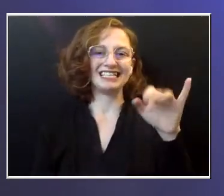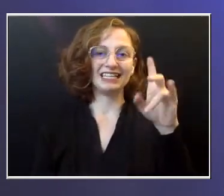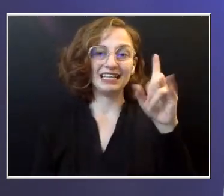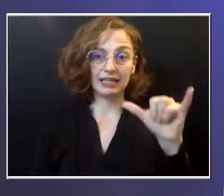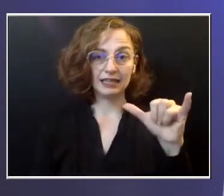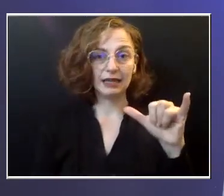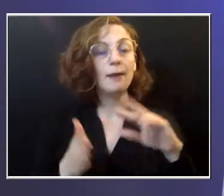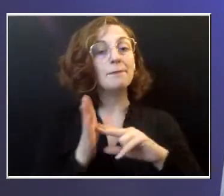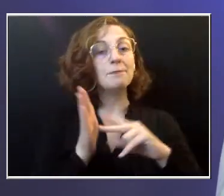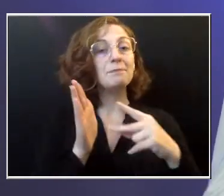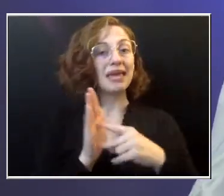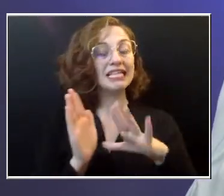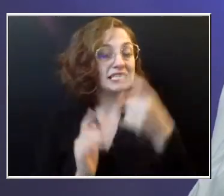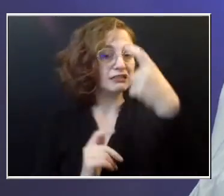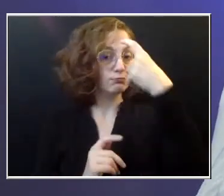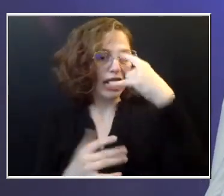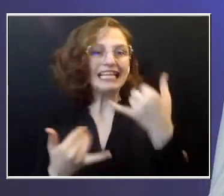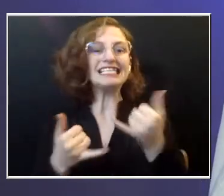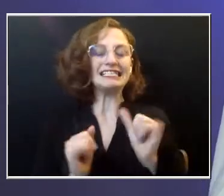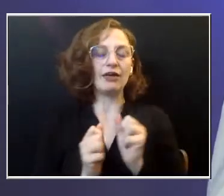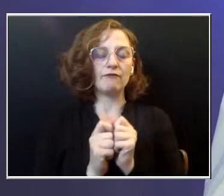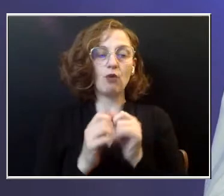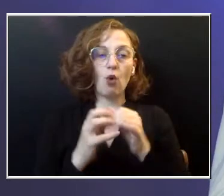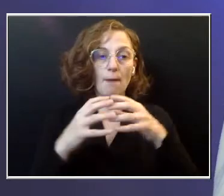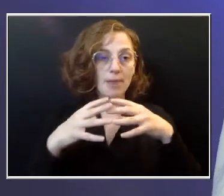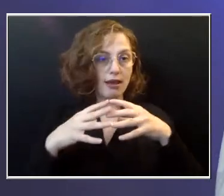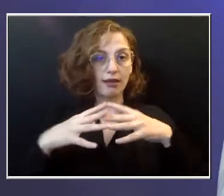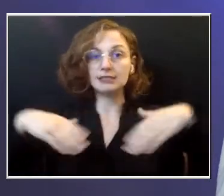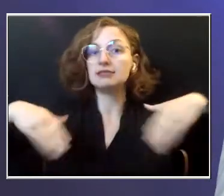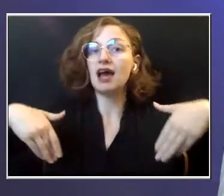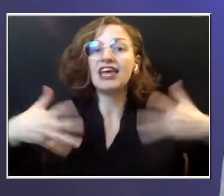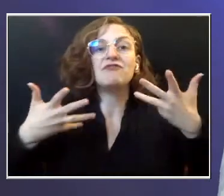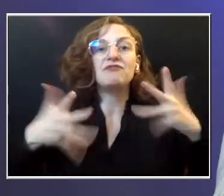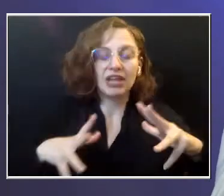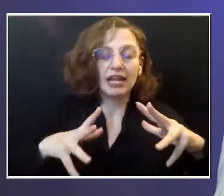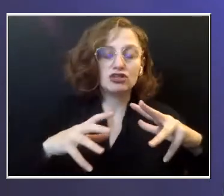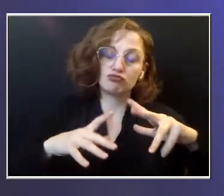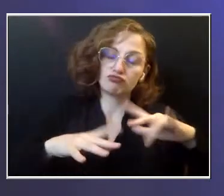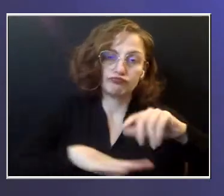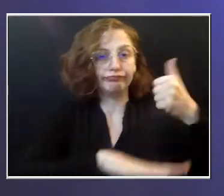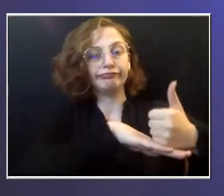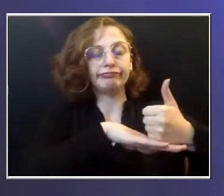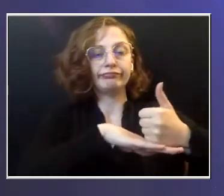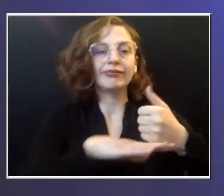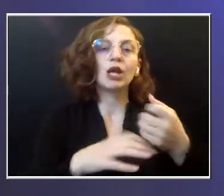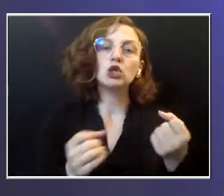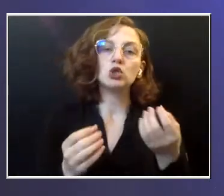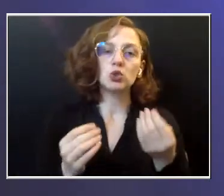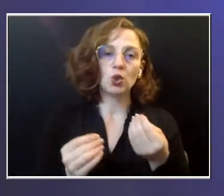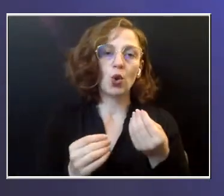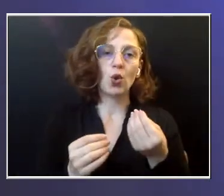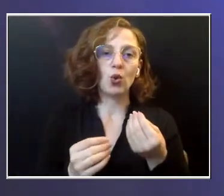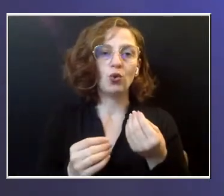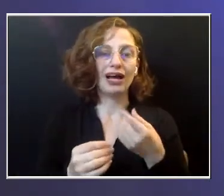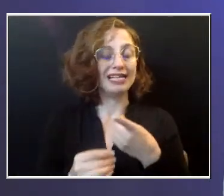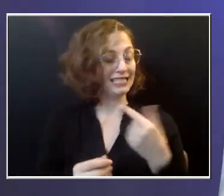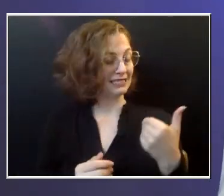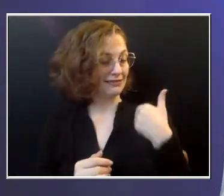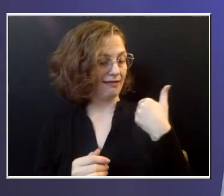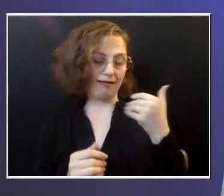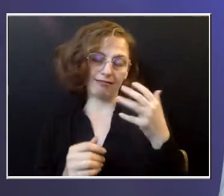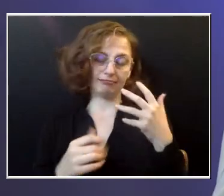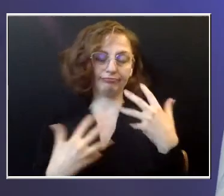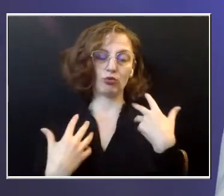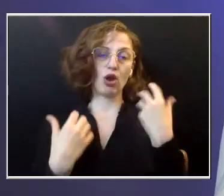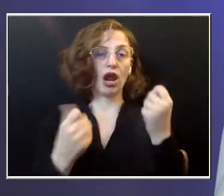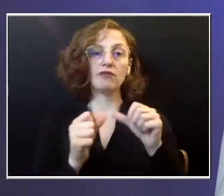in his brain. So as his paths are developing and as he's recovering and being that young, it allows him to almost take